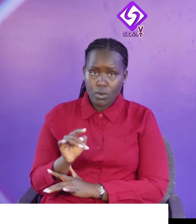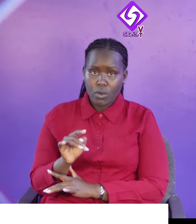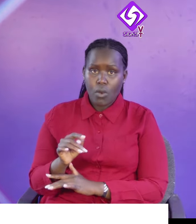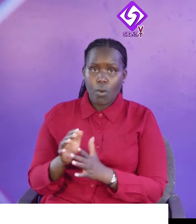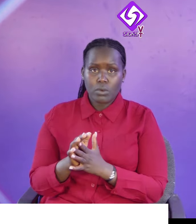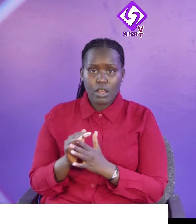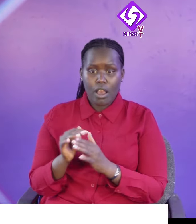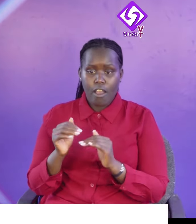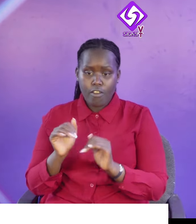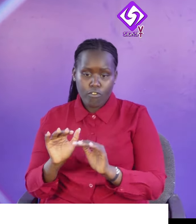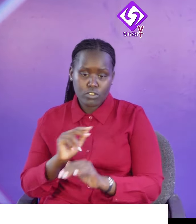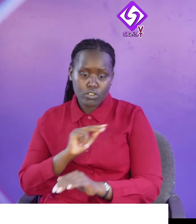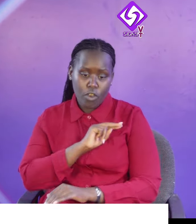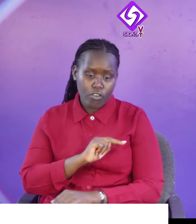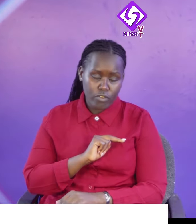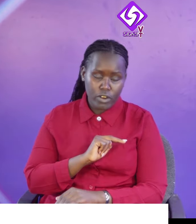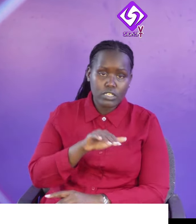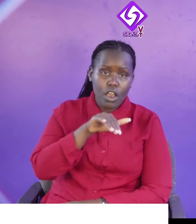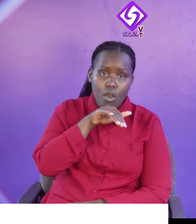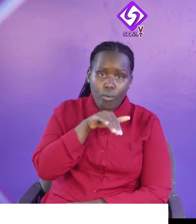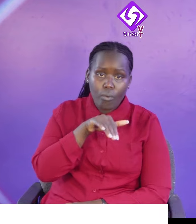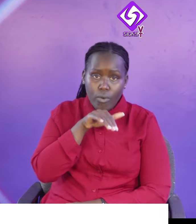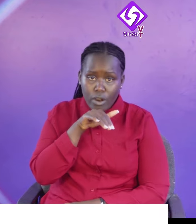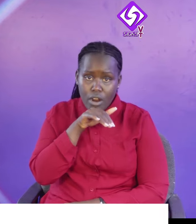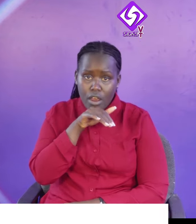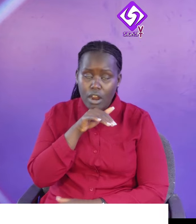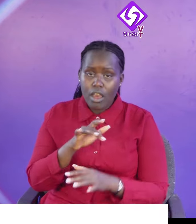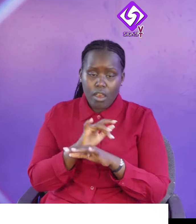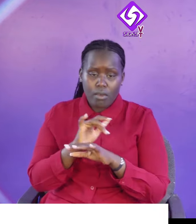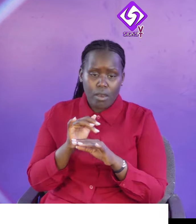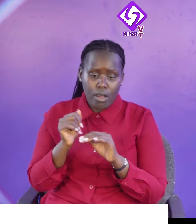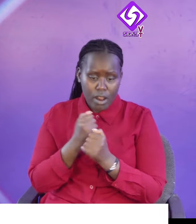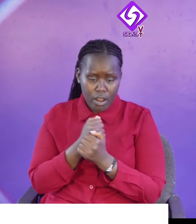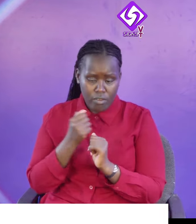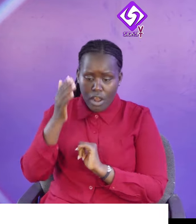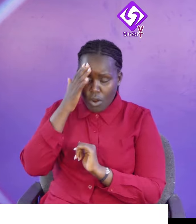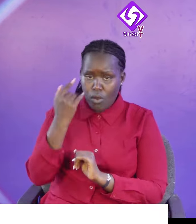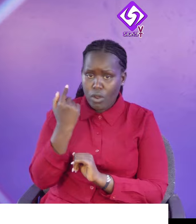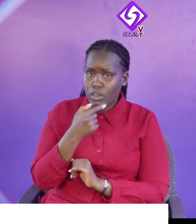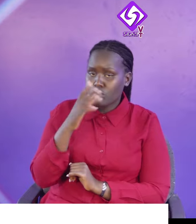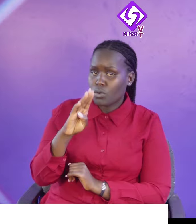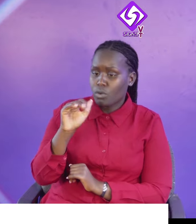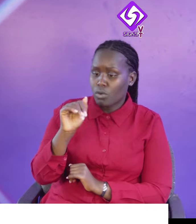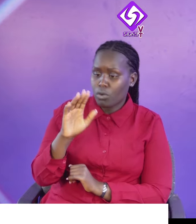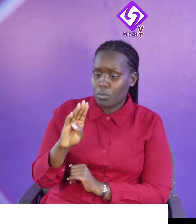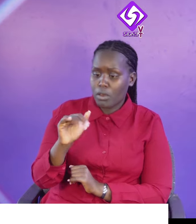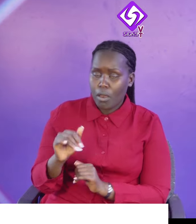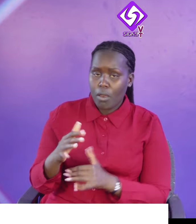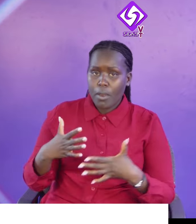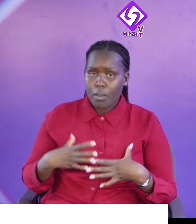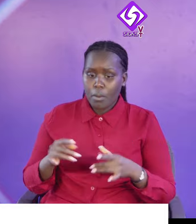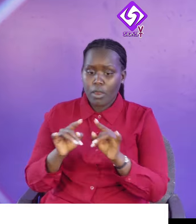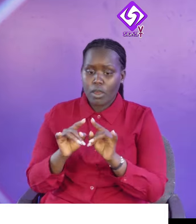nature. Raila Amolo Odinga, affectionately known as Baba by his millions of